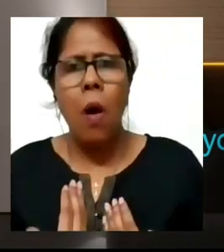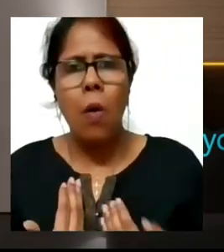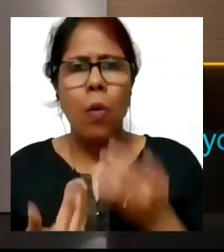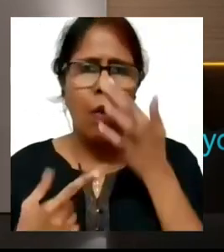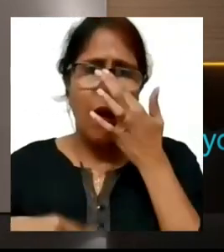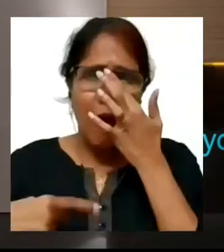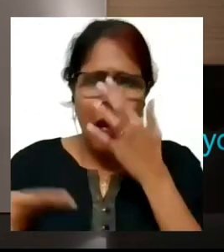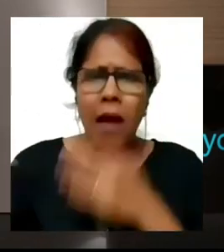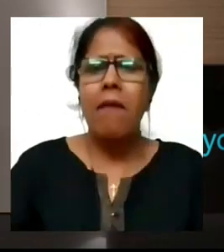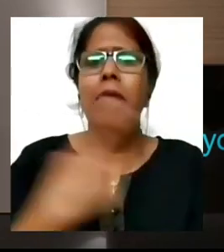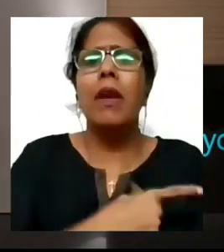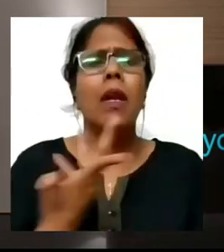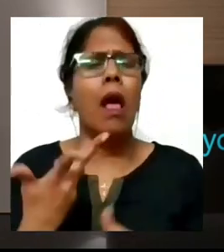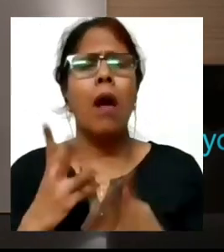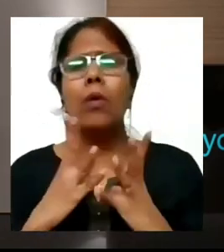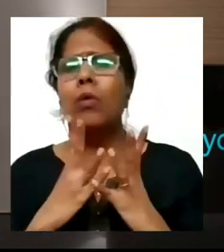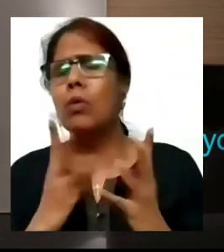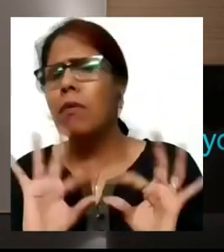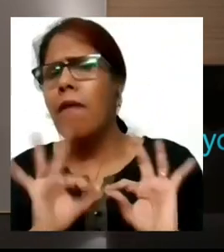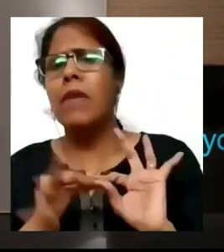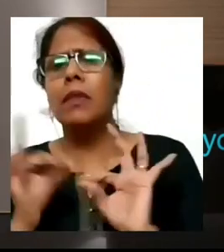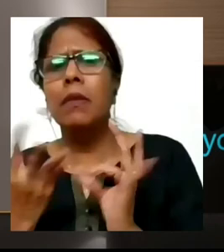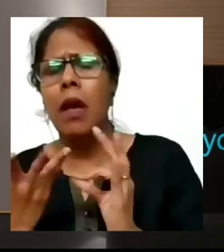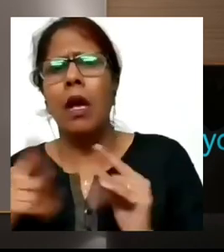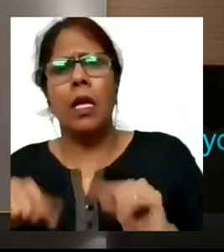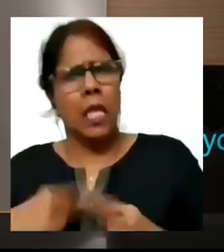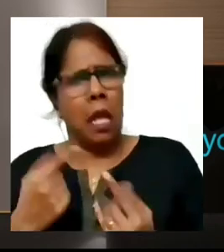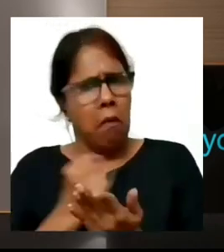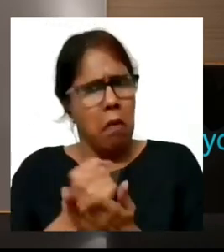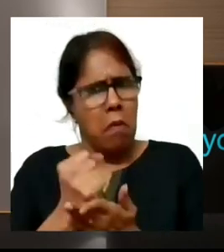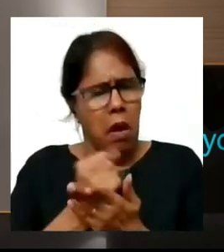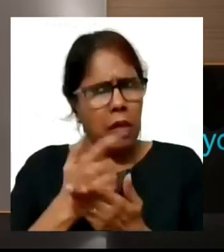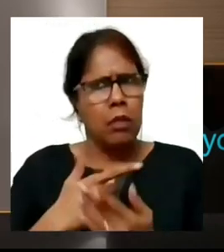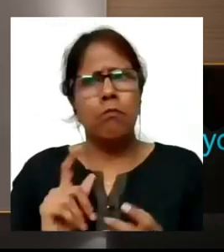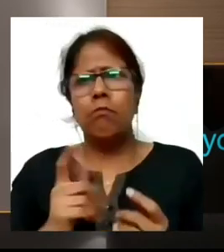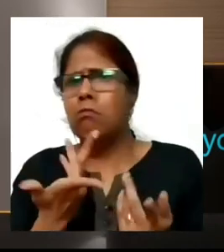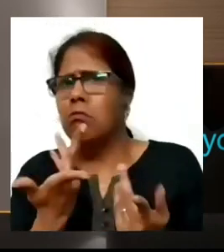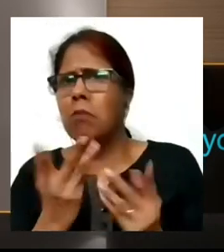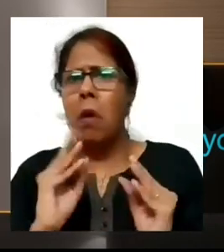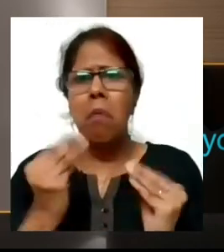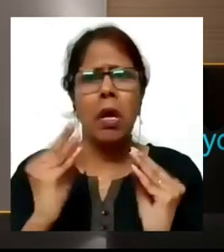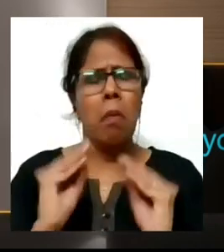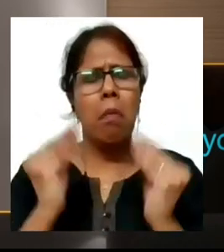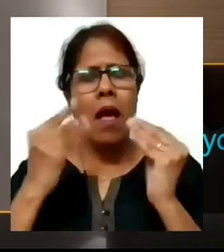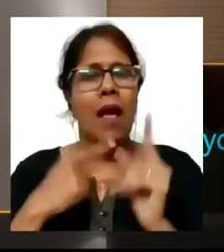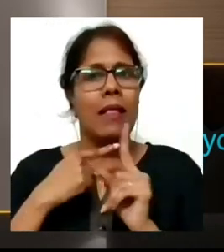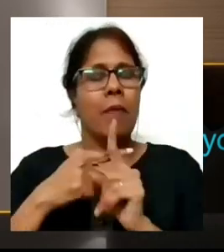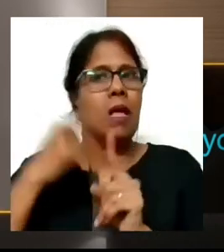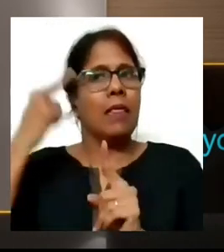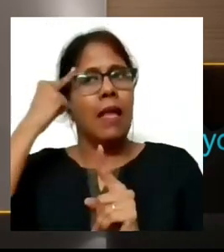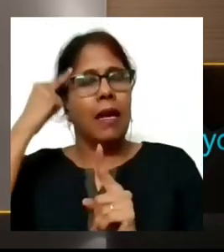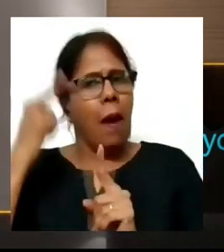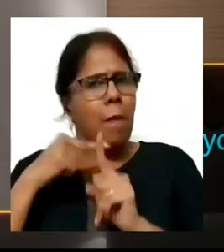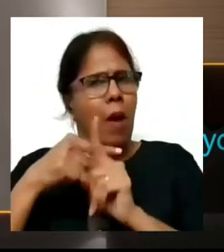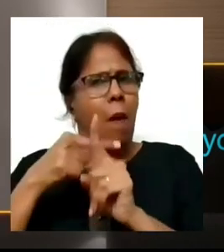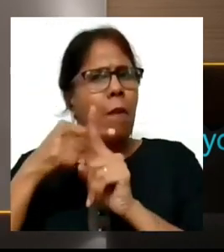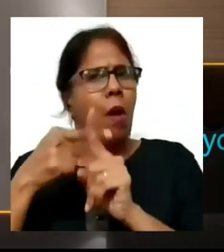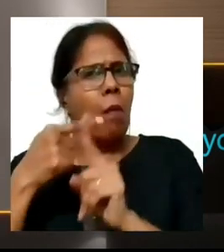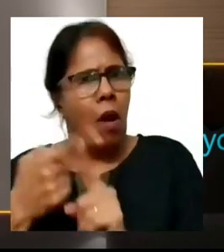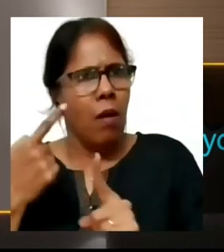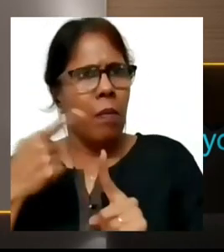basis? Can I actually cultivate and nurture positive thoughts and emotions each